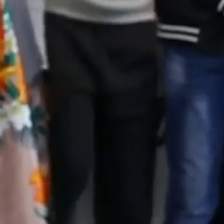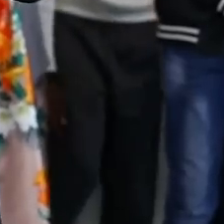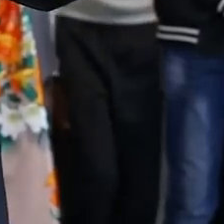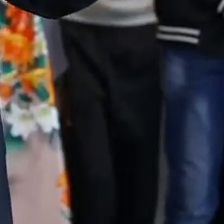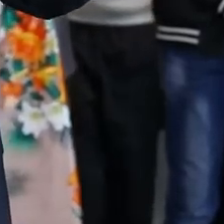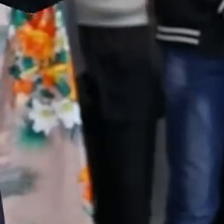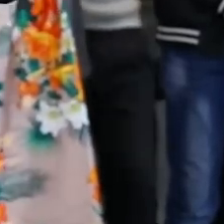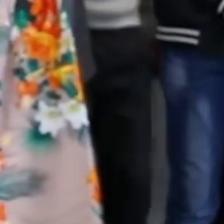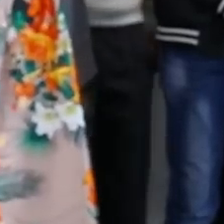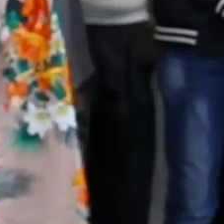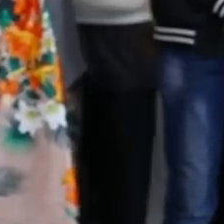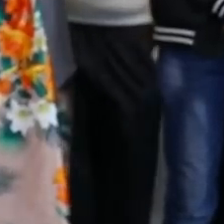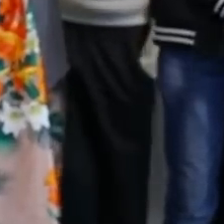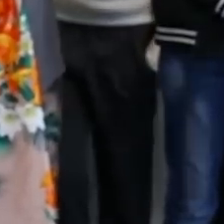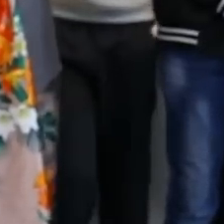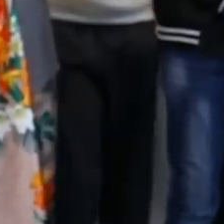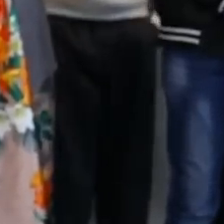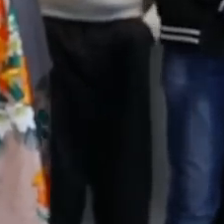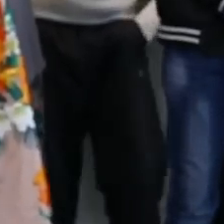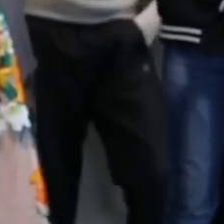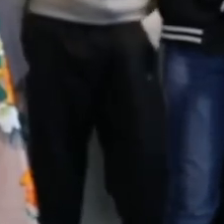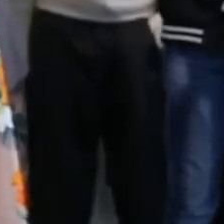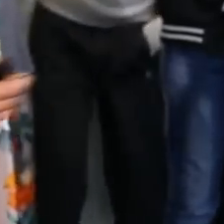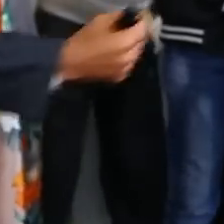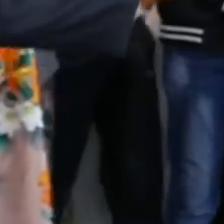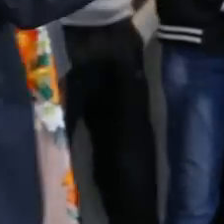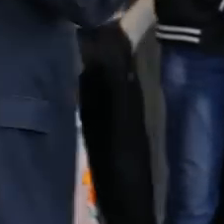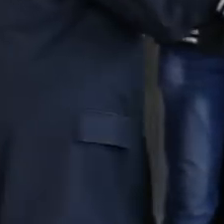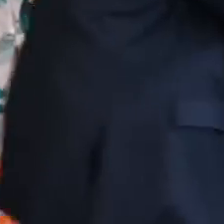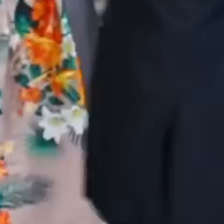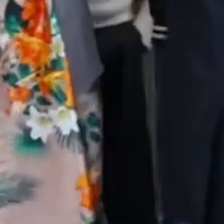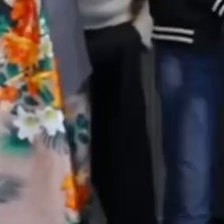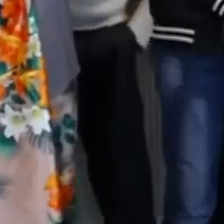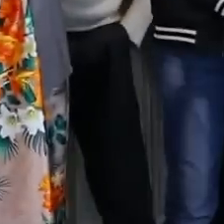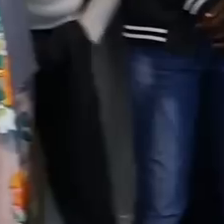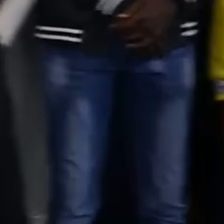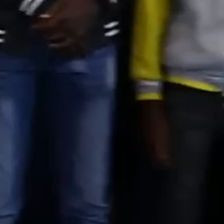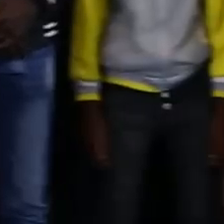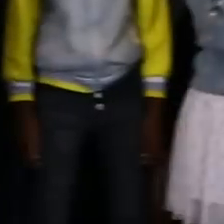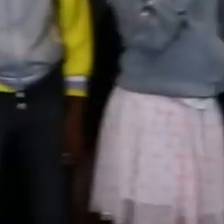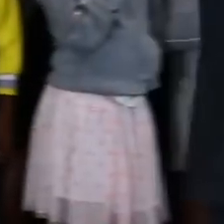come to thee. Out of my shameful failure and loss.